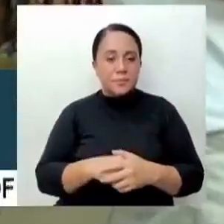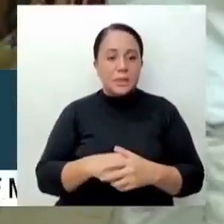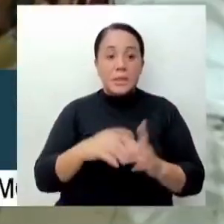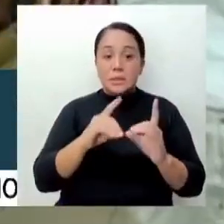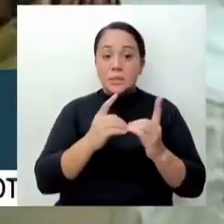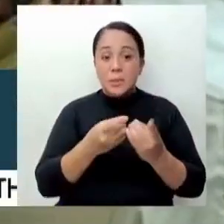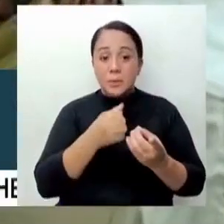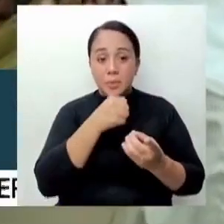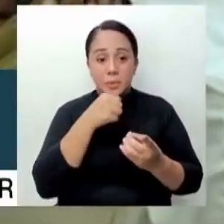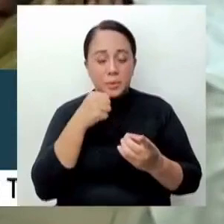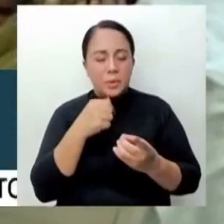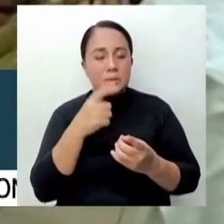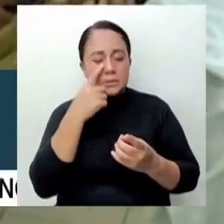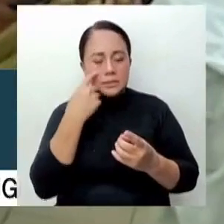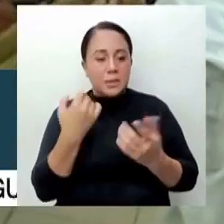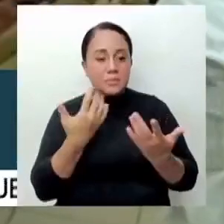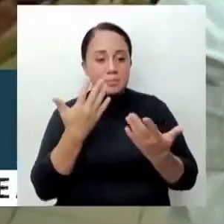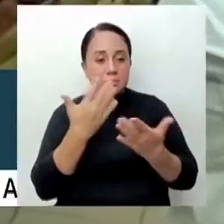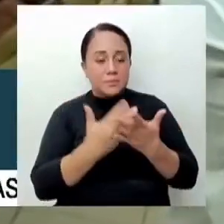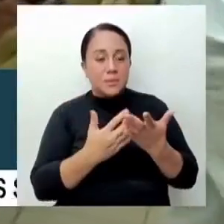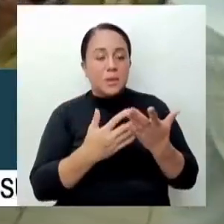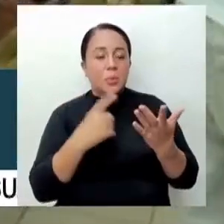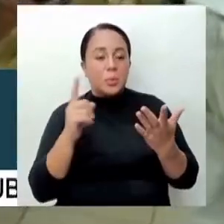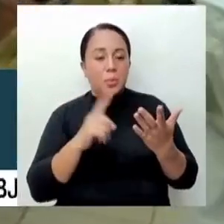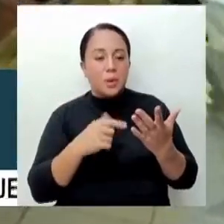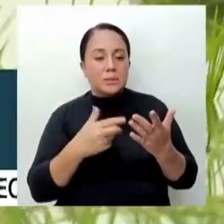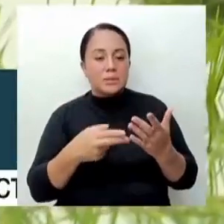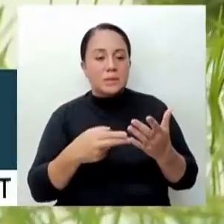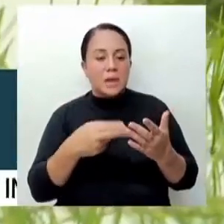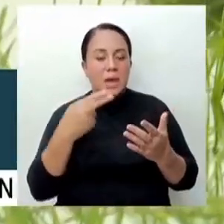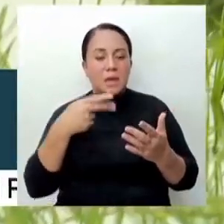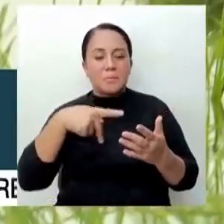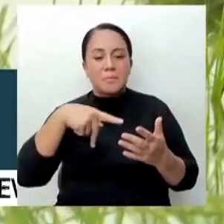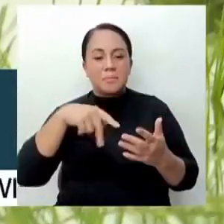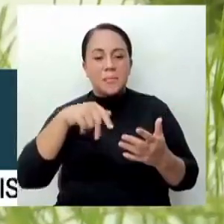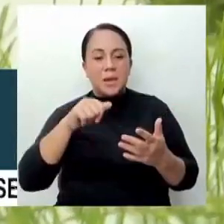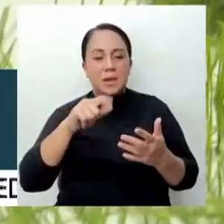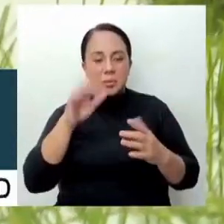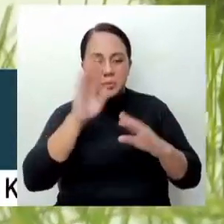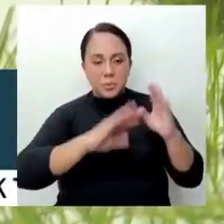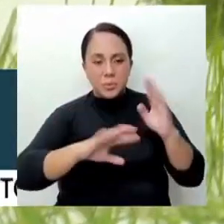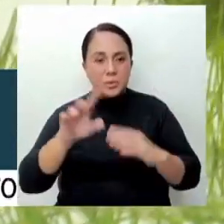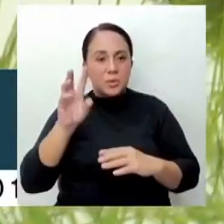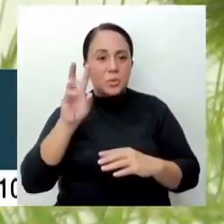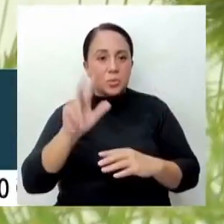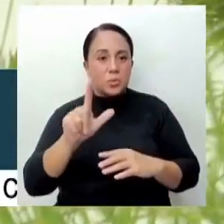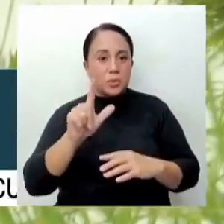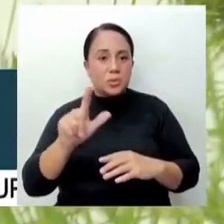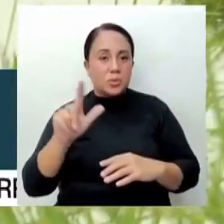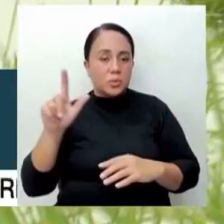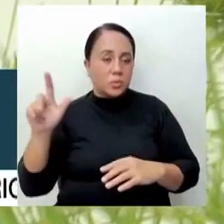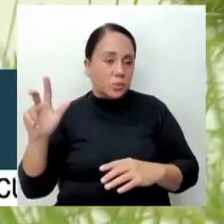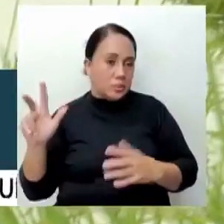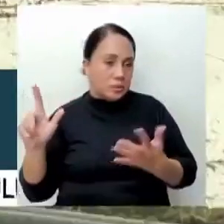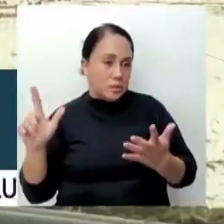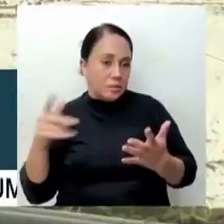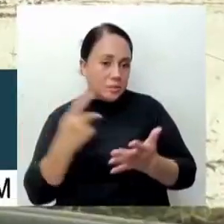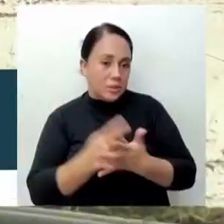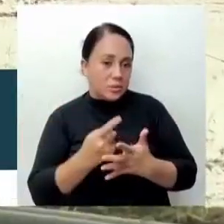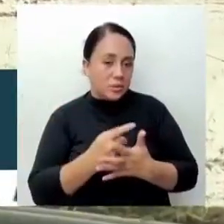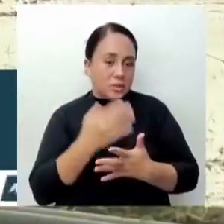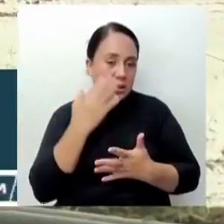says some of the factors in play are high palay prices reaching 20 to 23 pesos and the lack of